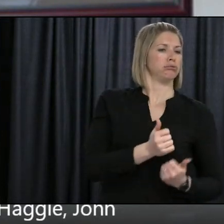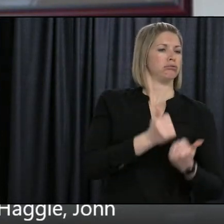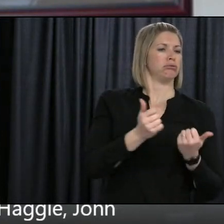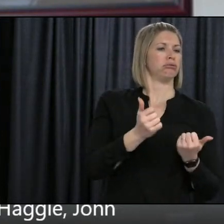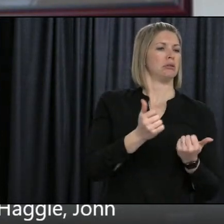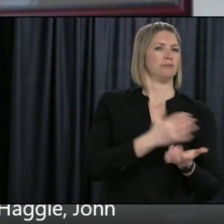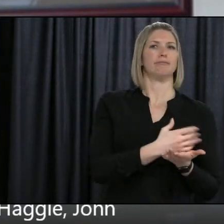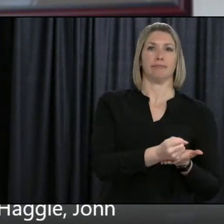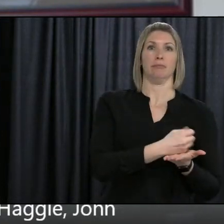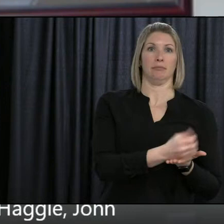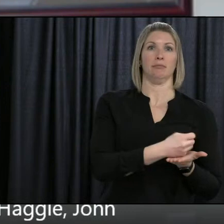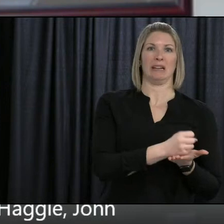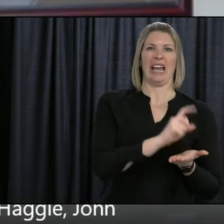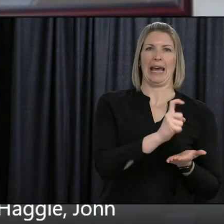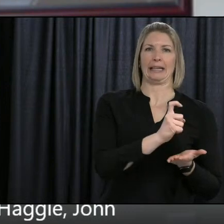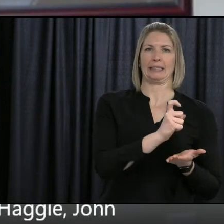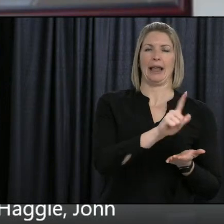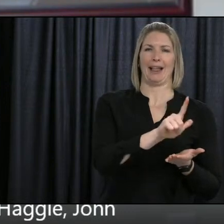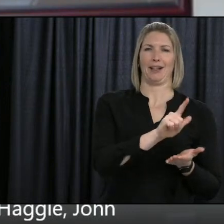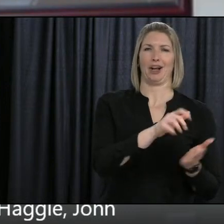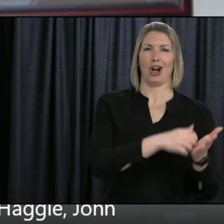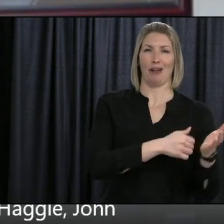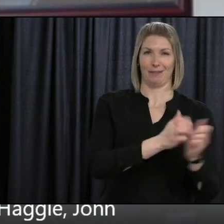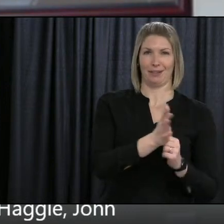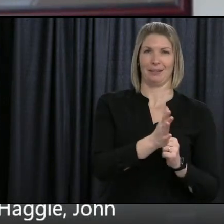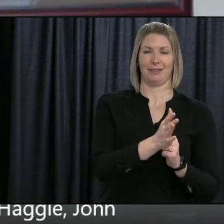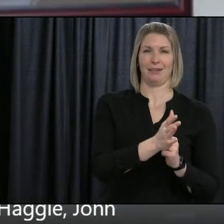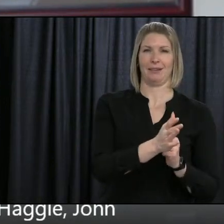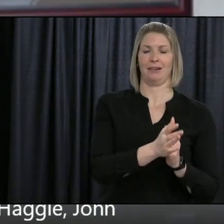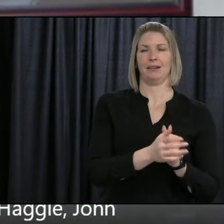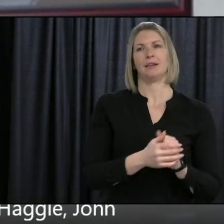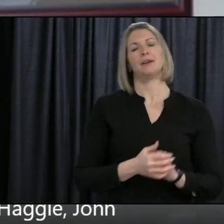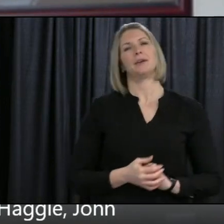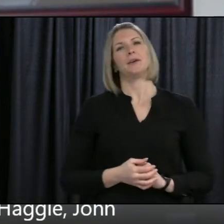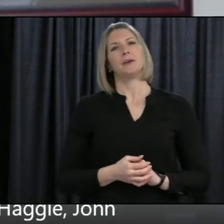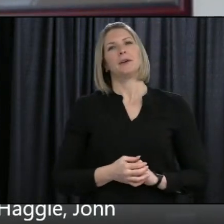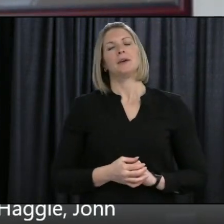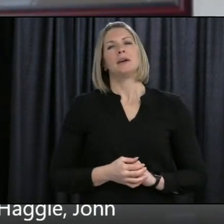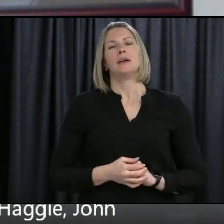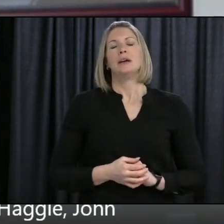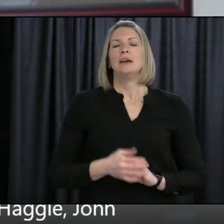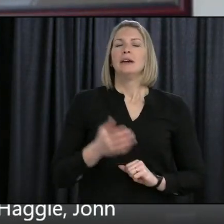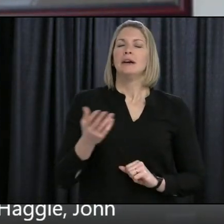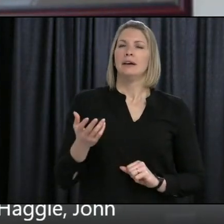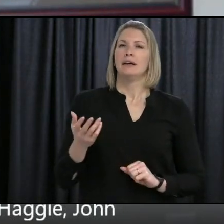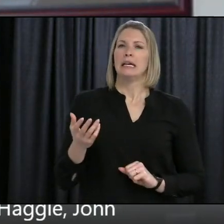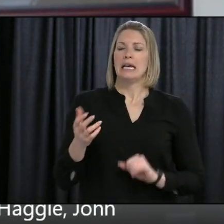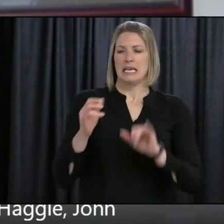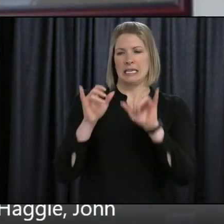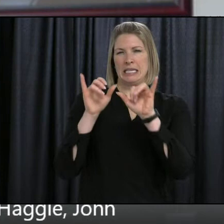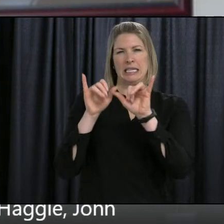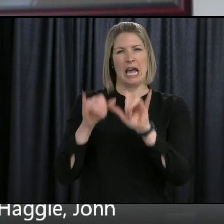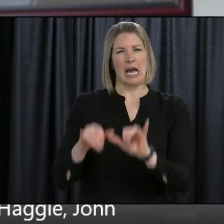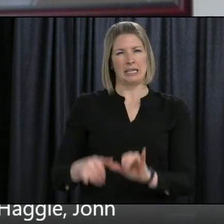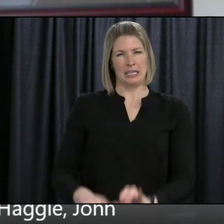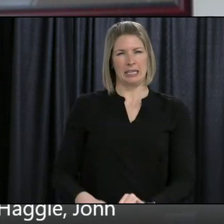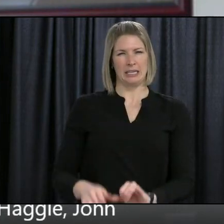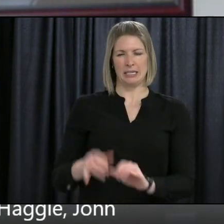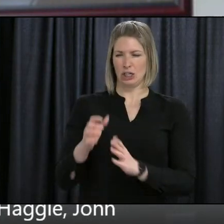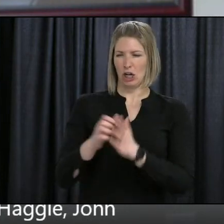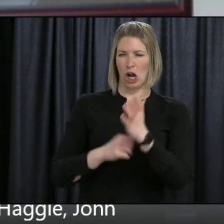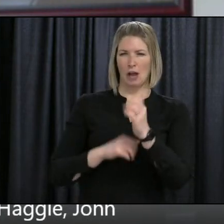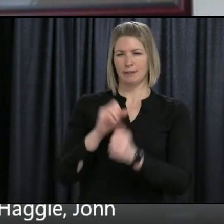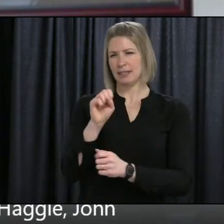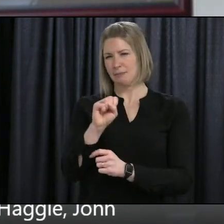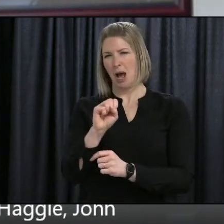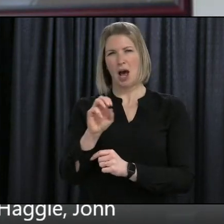challenge. It's very difficult when we break it down by individual sizes to give a meaningful figure. But the